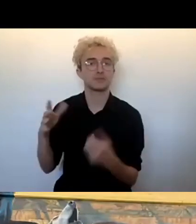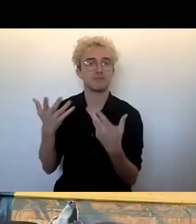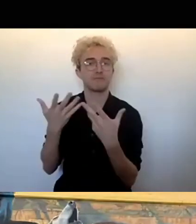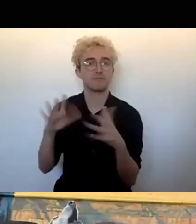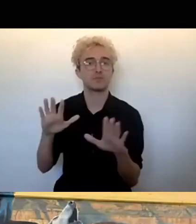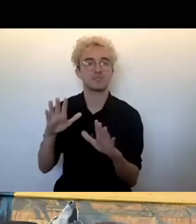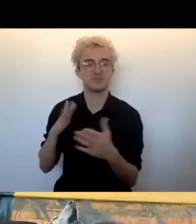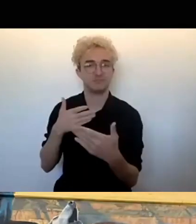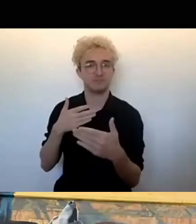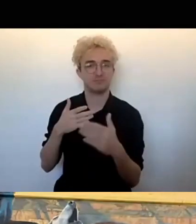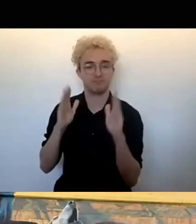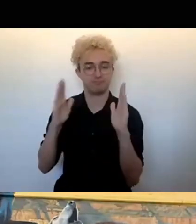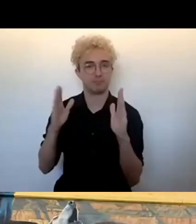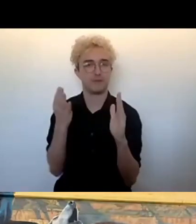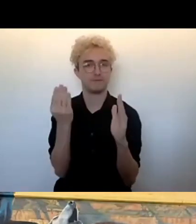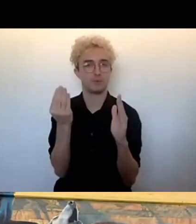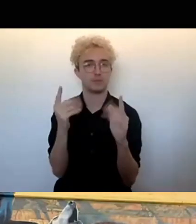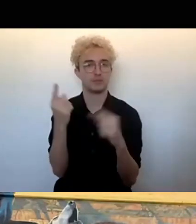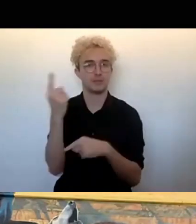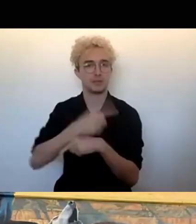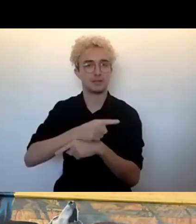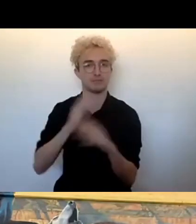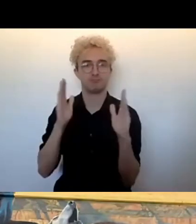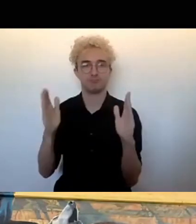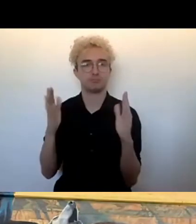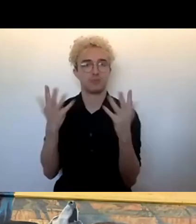old to right at the limit of 14 days.